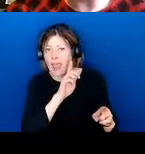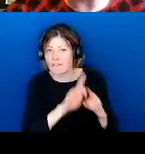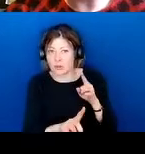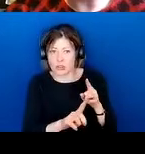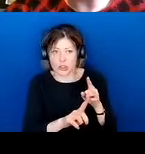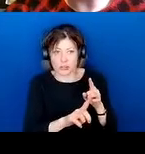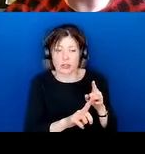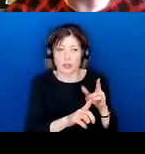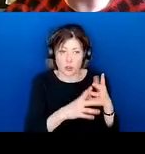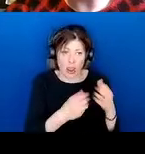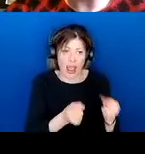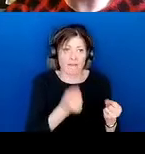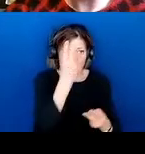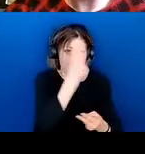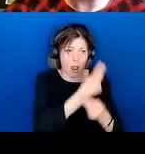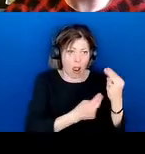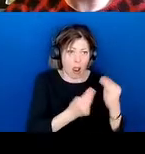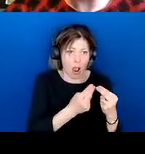nature."